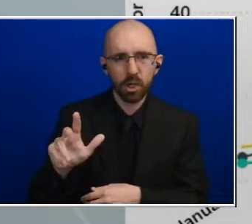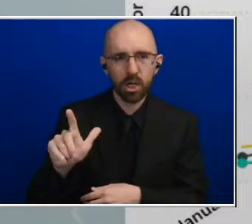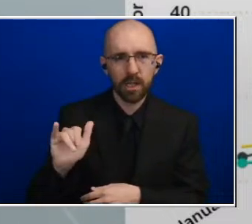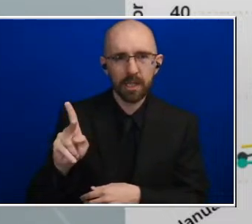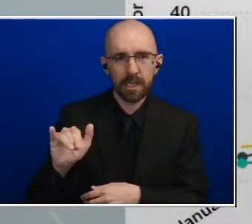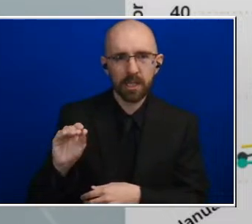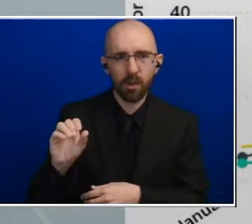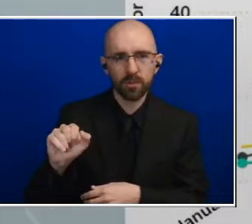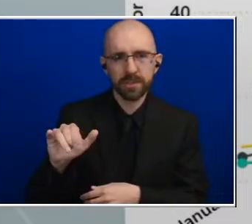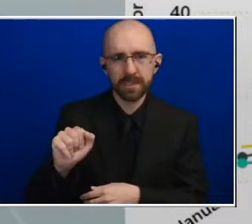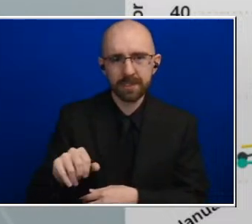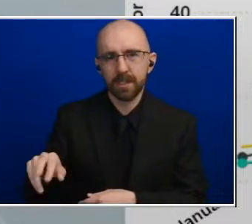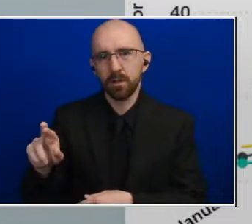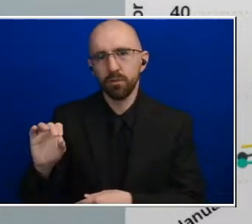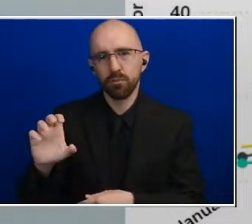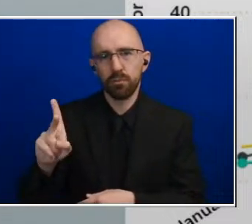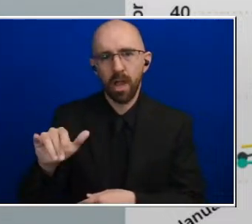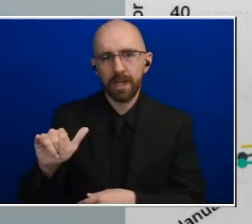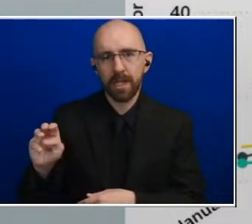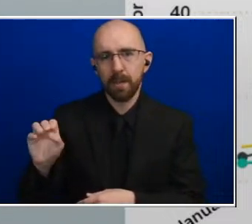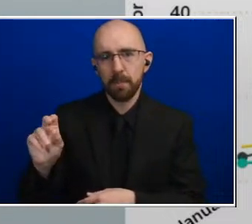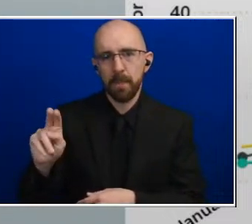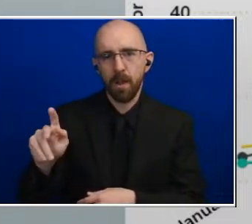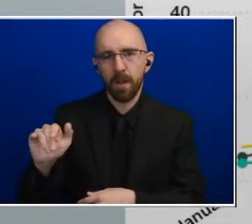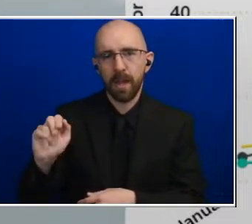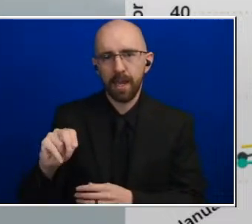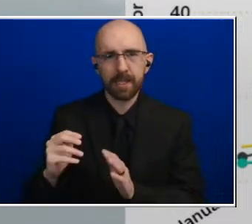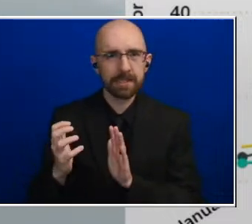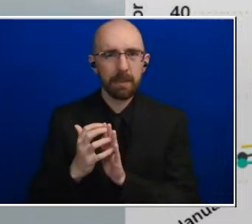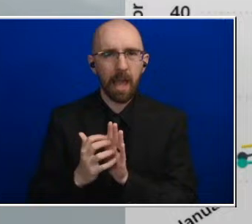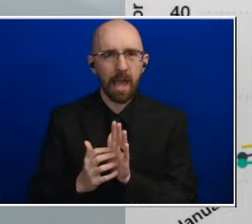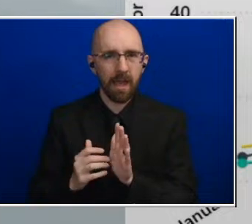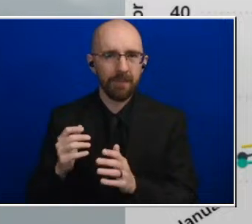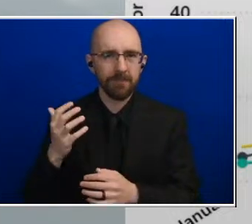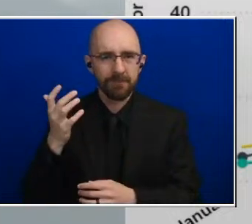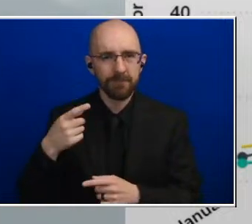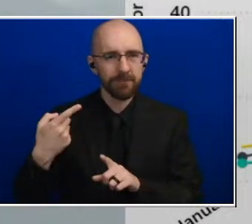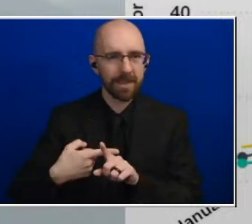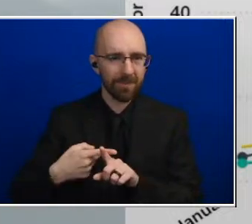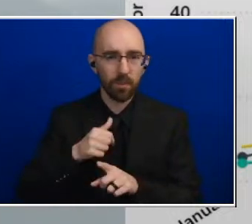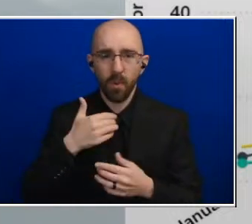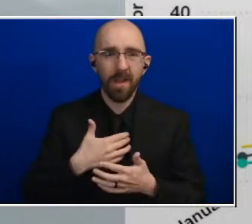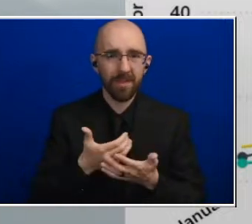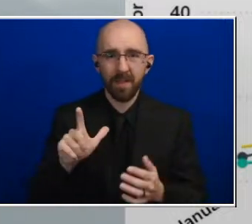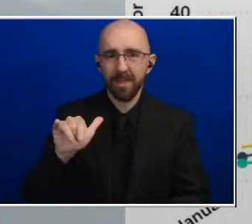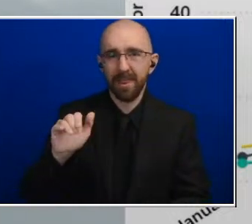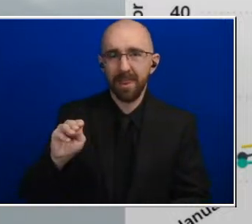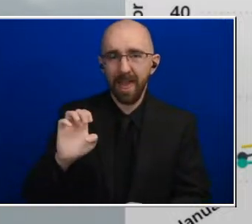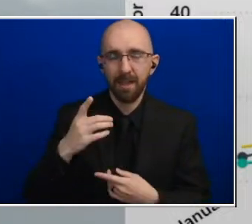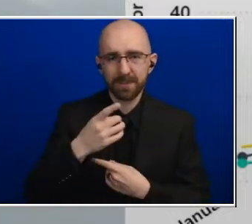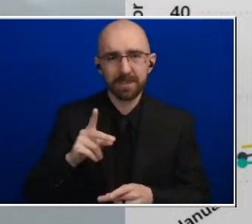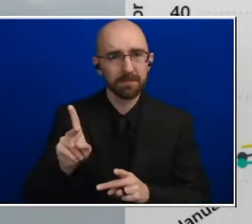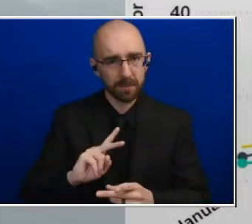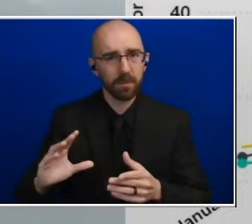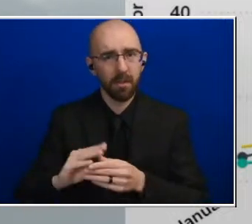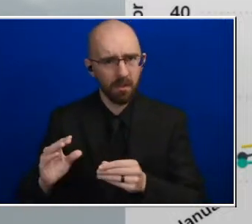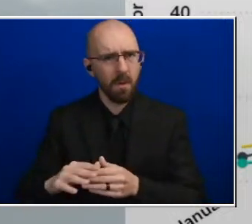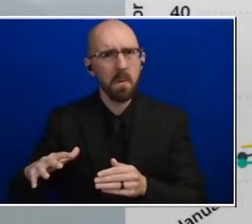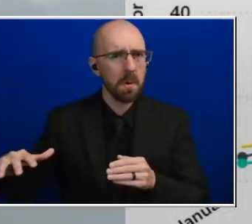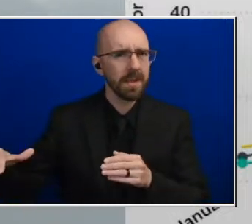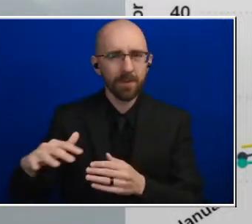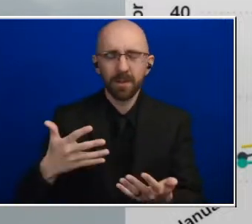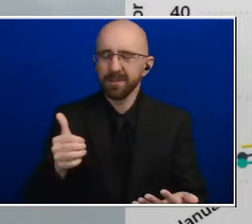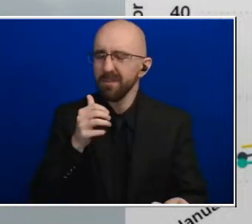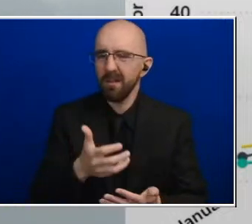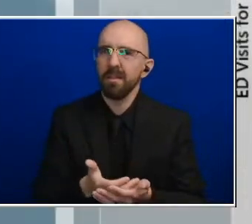are tick-borne illnesses. Again, we don't have a lot of Lyme disease around here, despite what people say. We see from this data, from